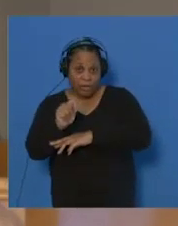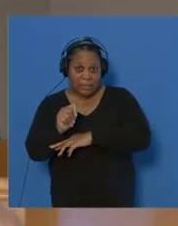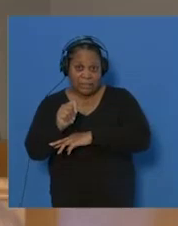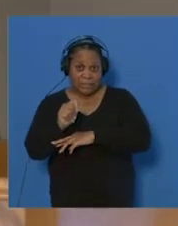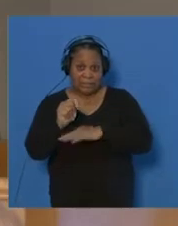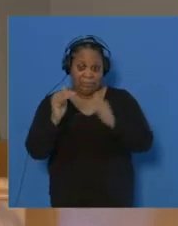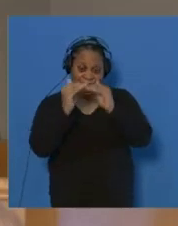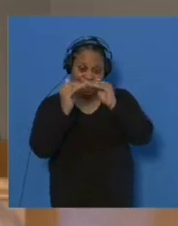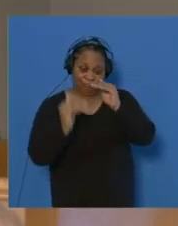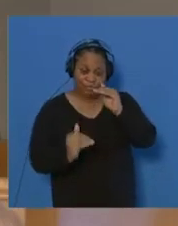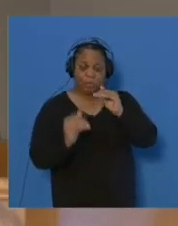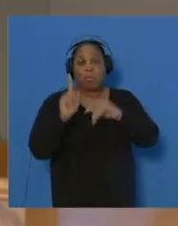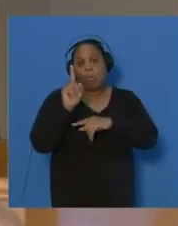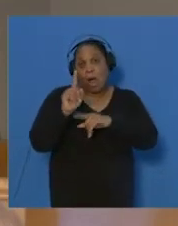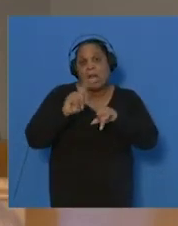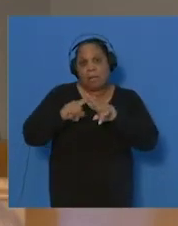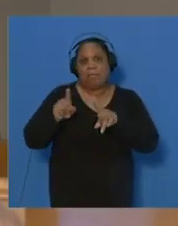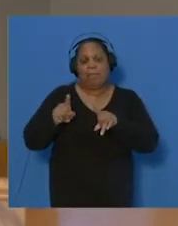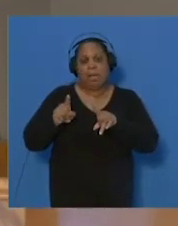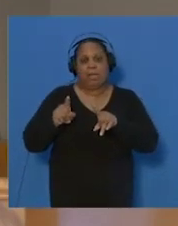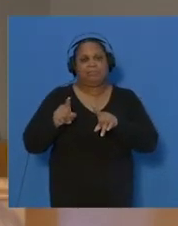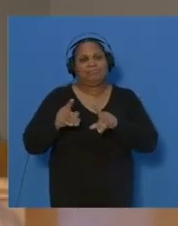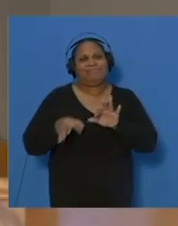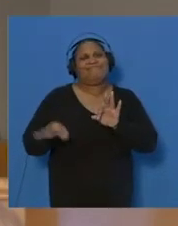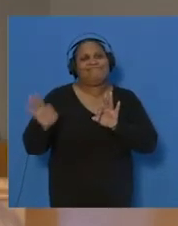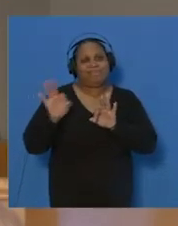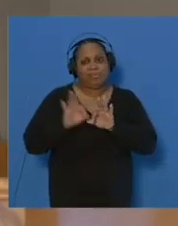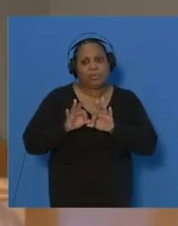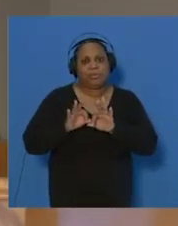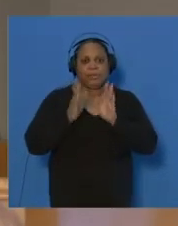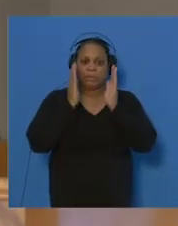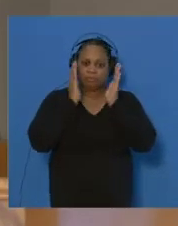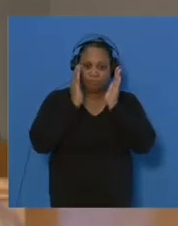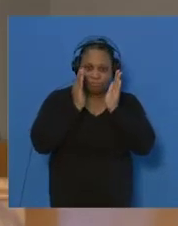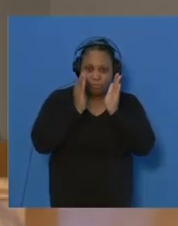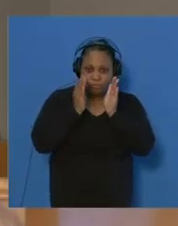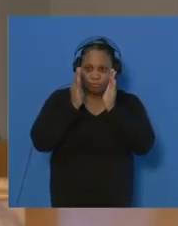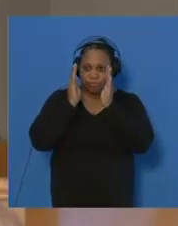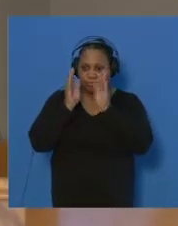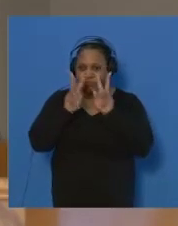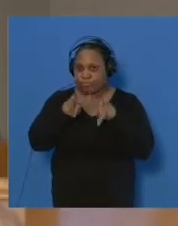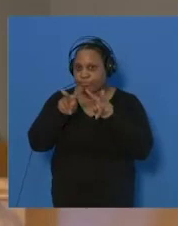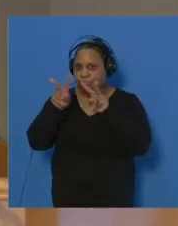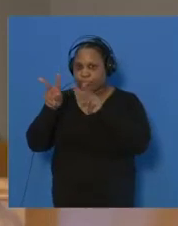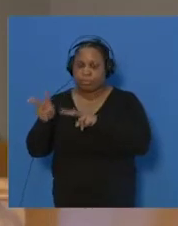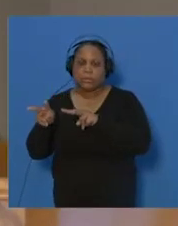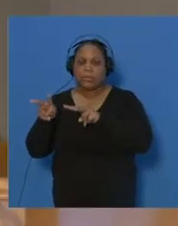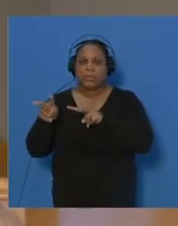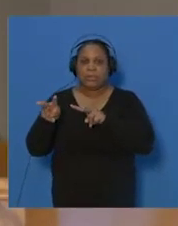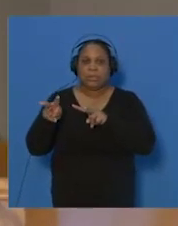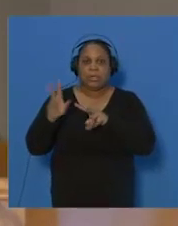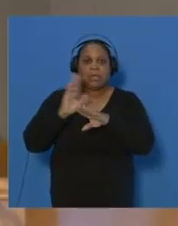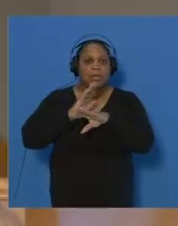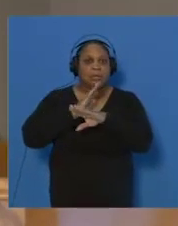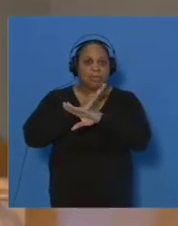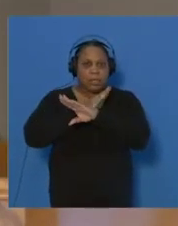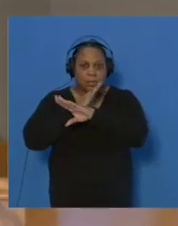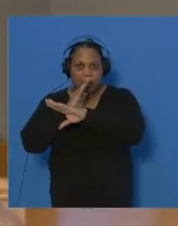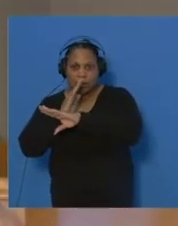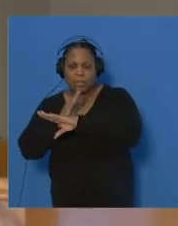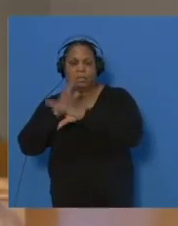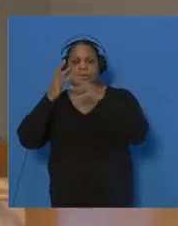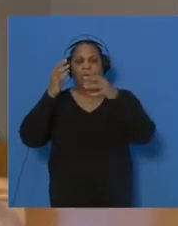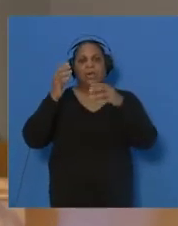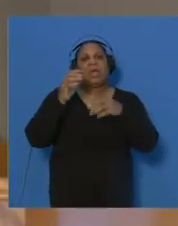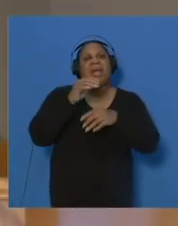below 1, but it still is important for us to be on our guard, so to speak, to quote the Premier. And at this time, it would certainly